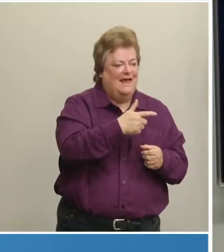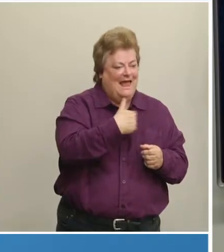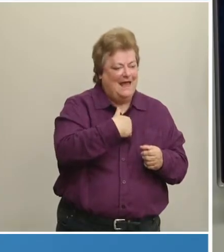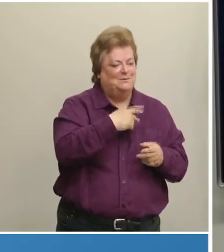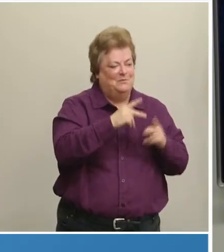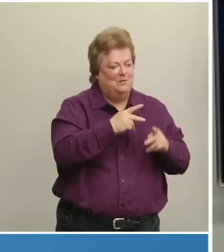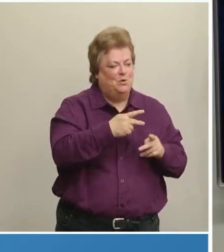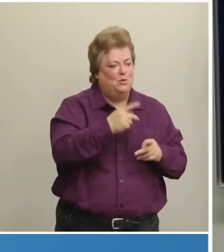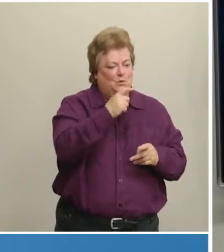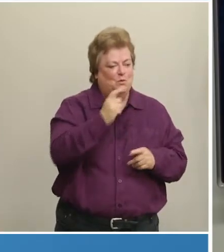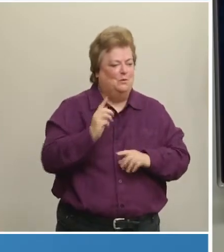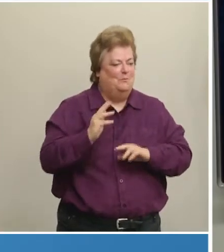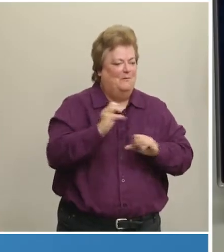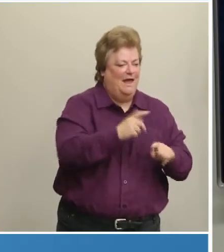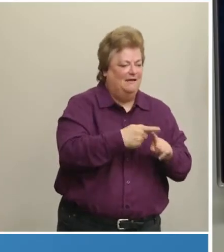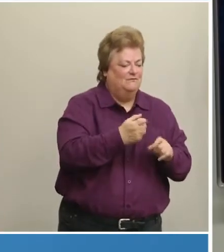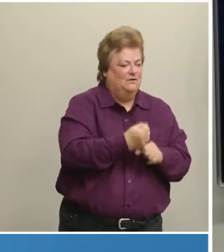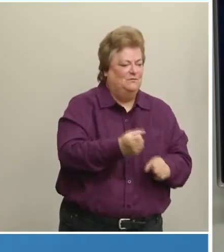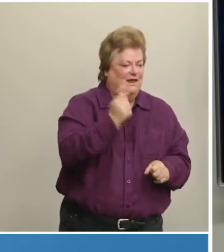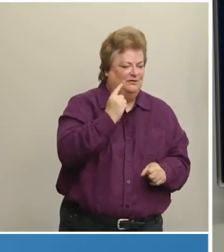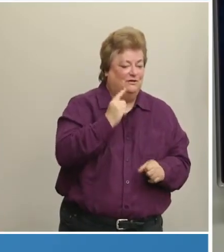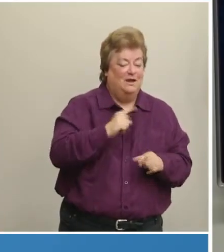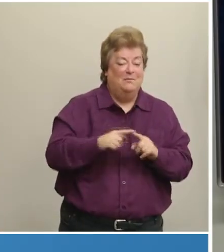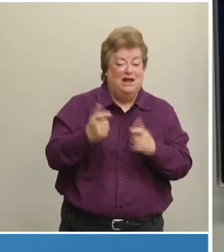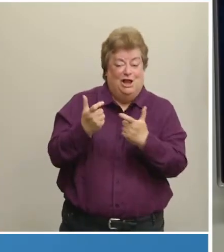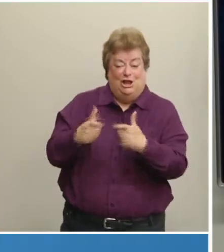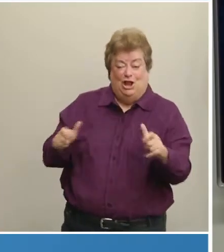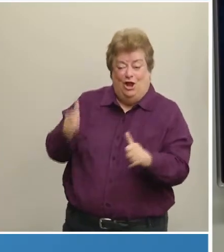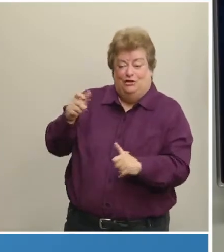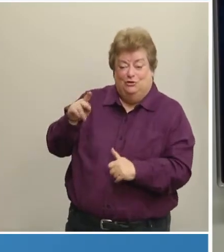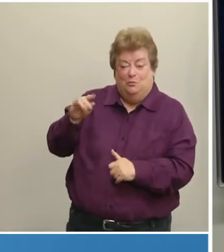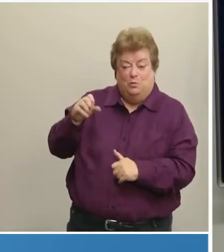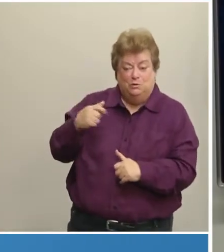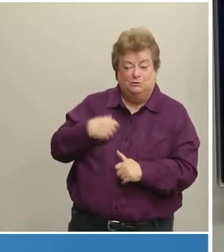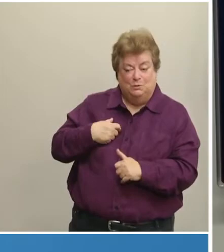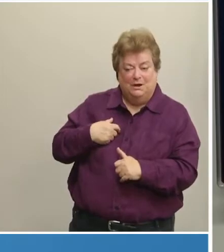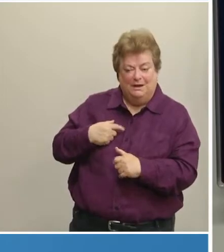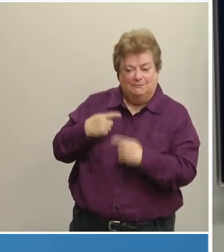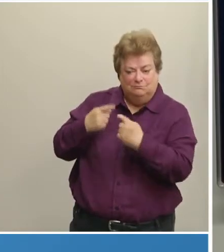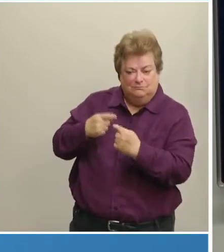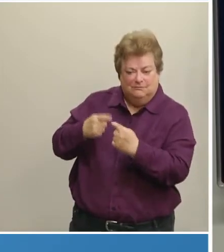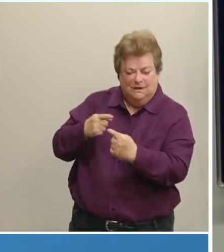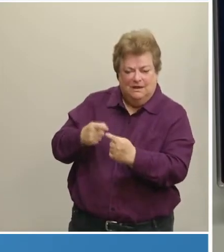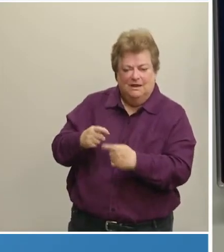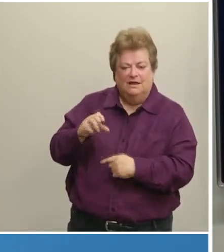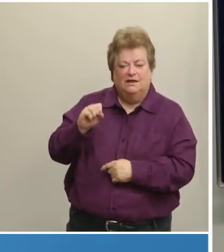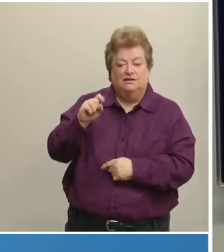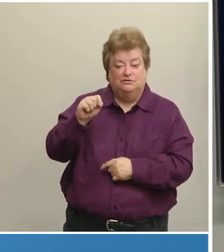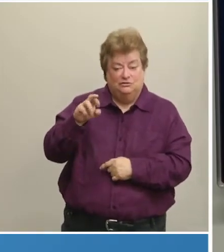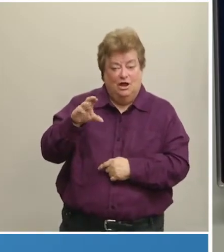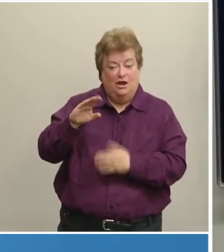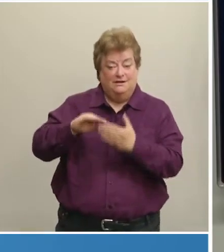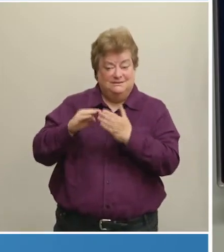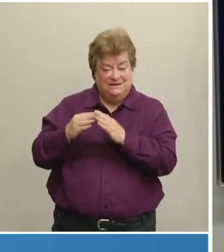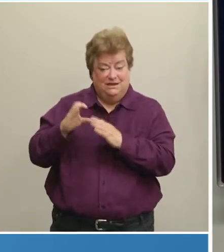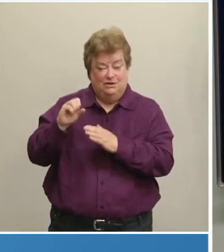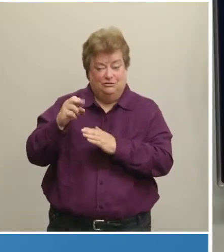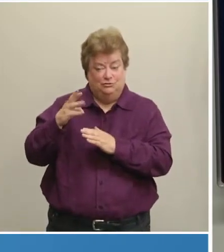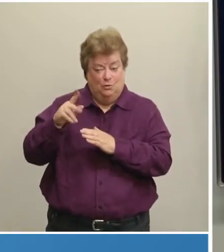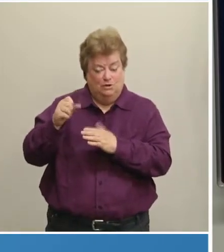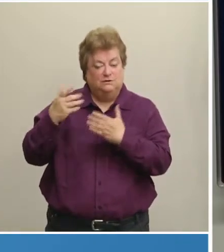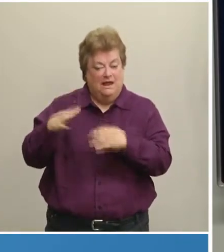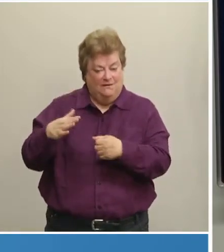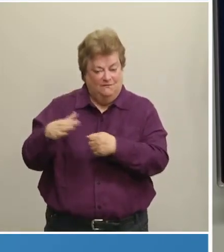little bit harder to get the larger pools staffed. My understanding is that Star City Shores is fully staffed at this point, and